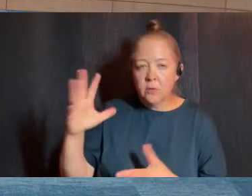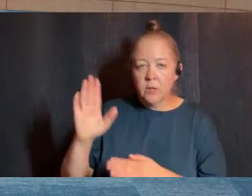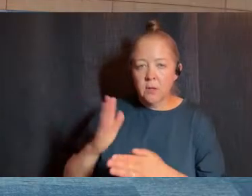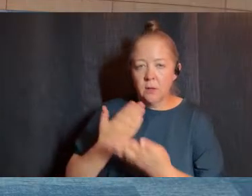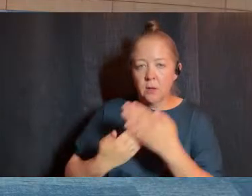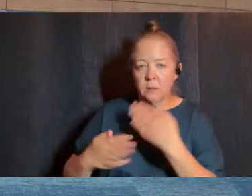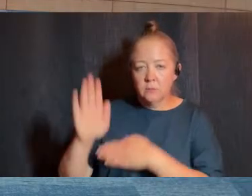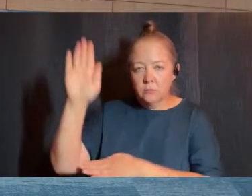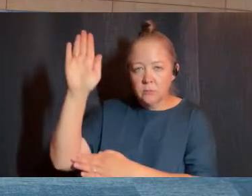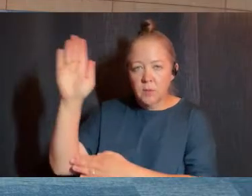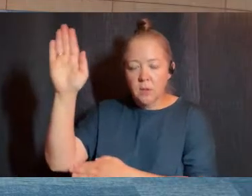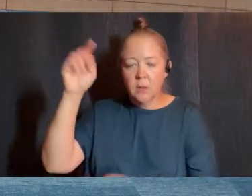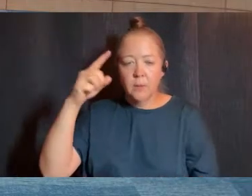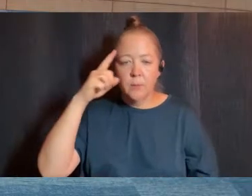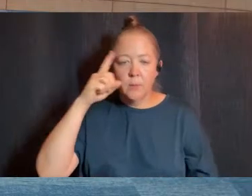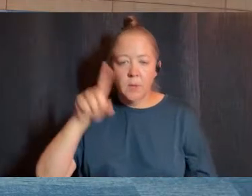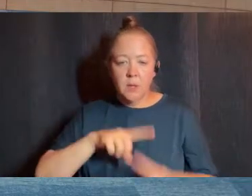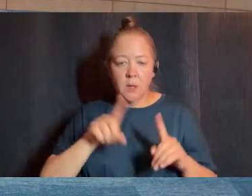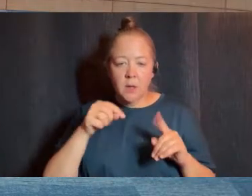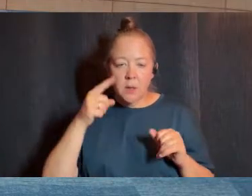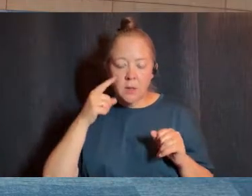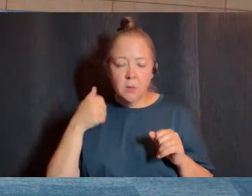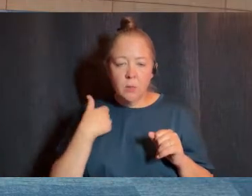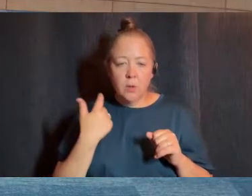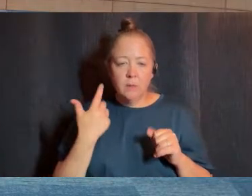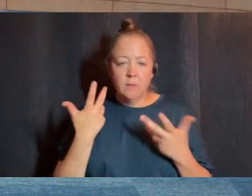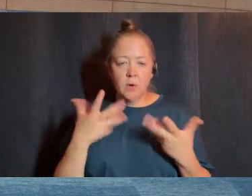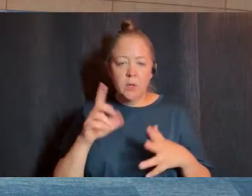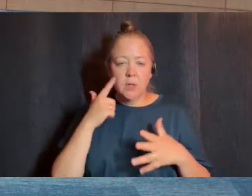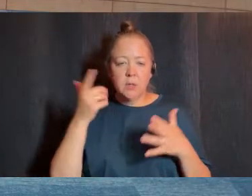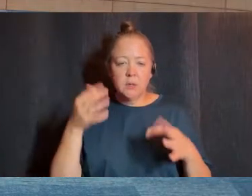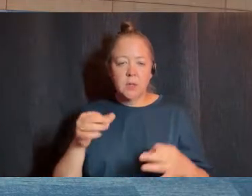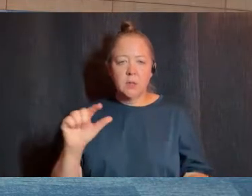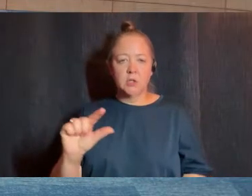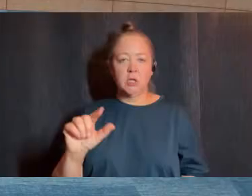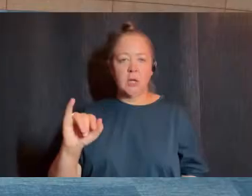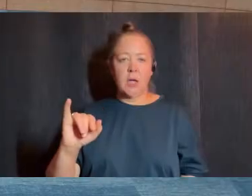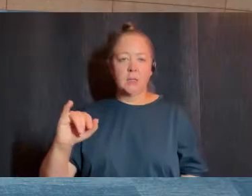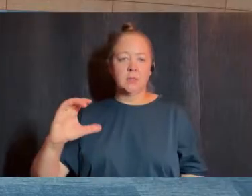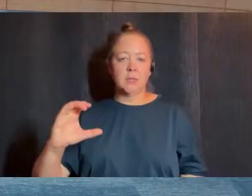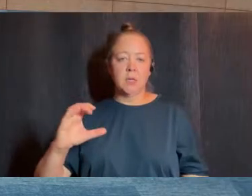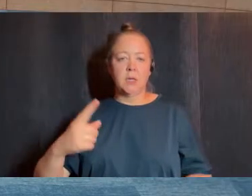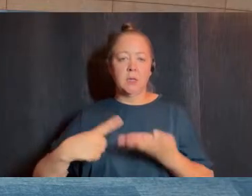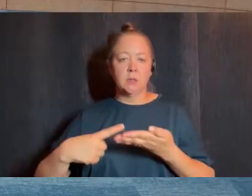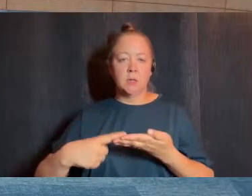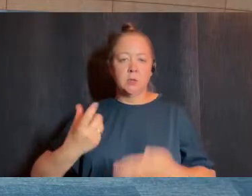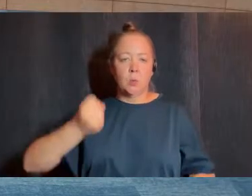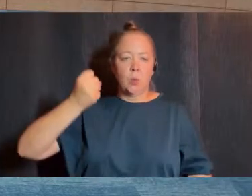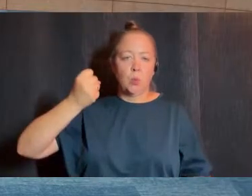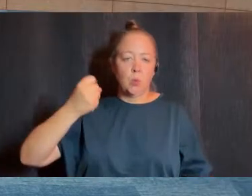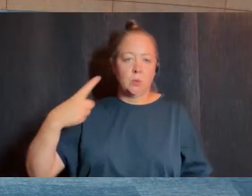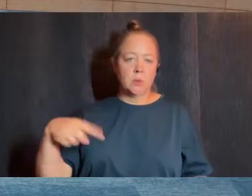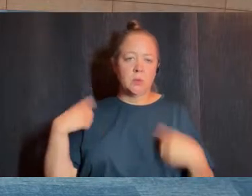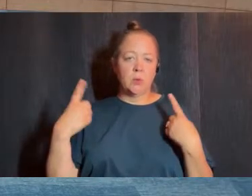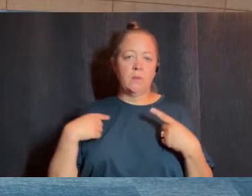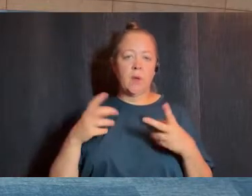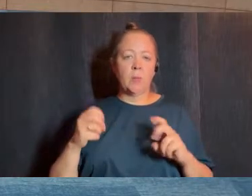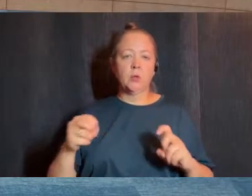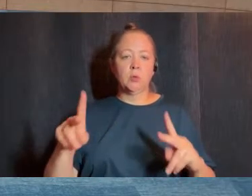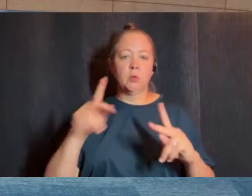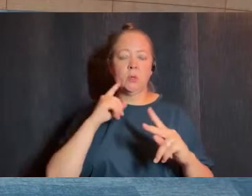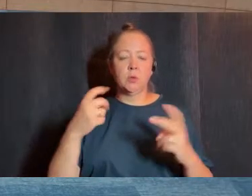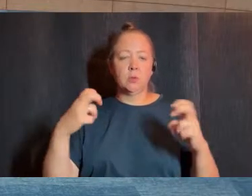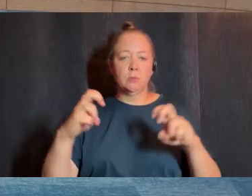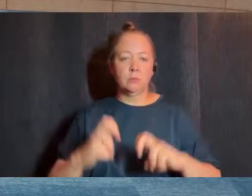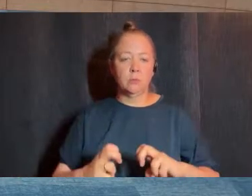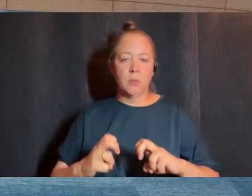pull the GIC discussion until we have had an opportunity to meet again with the GIC